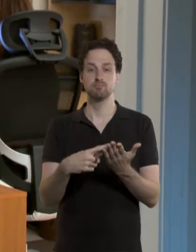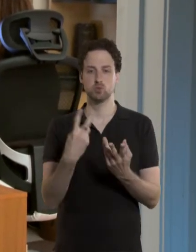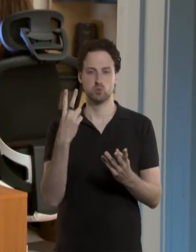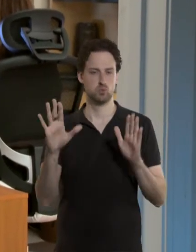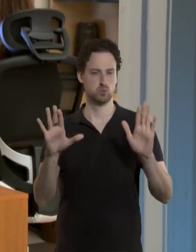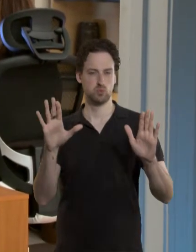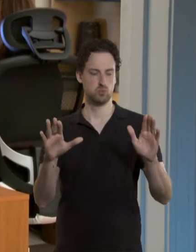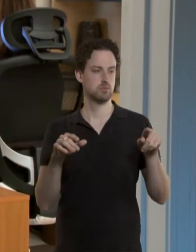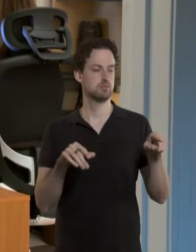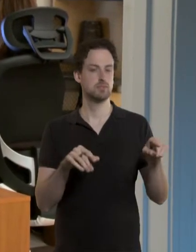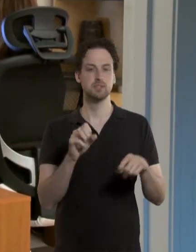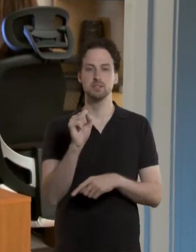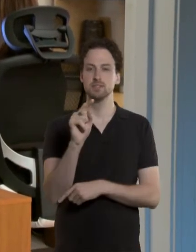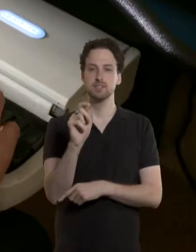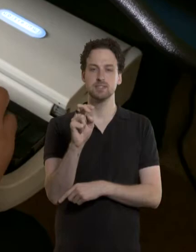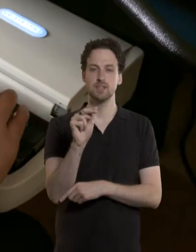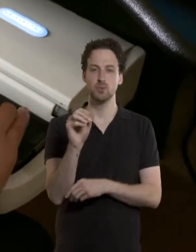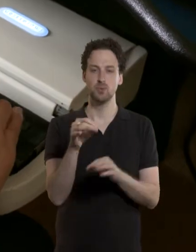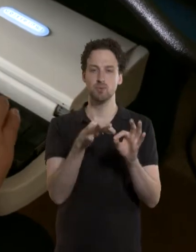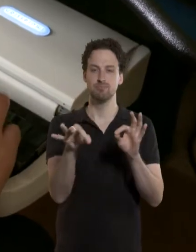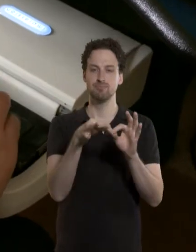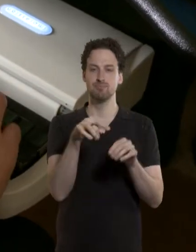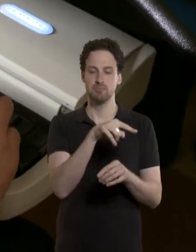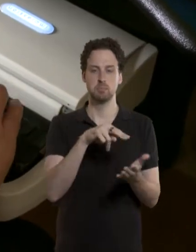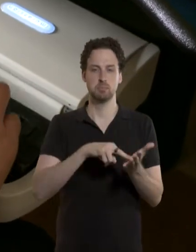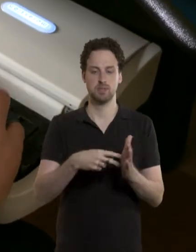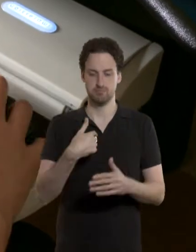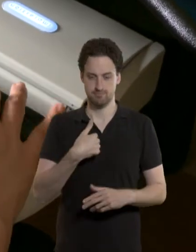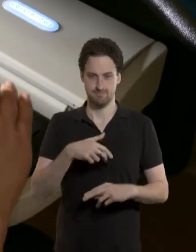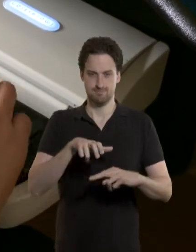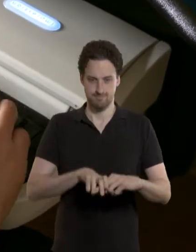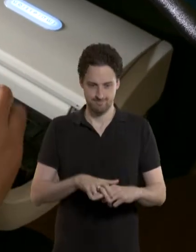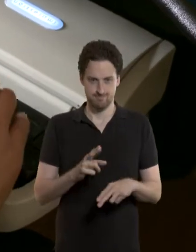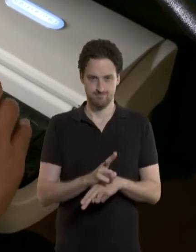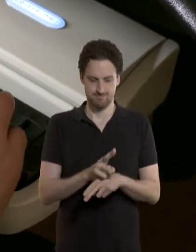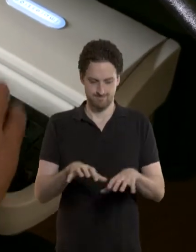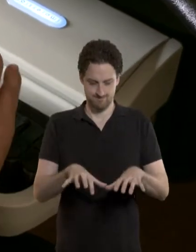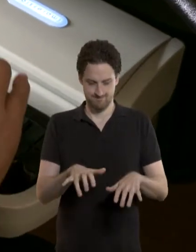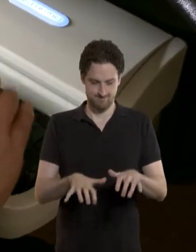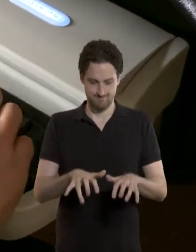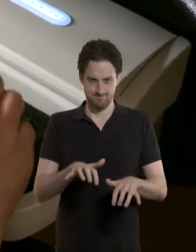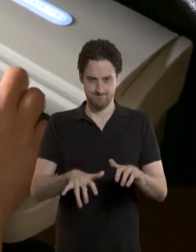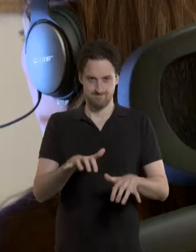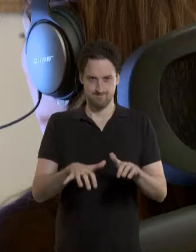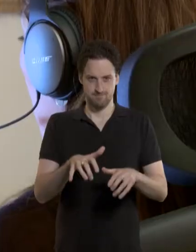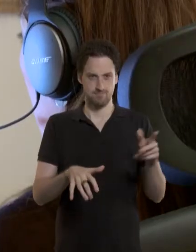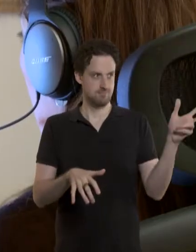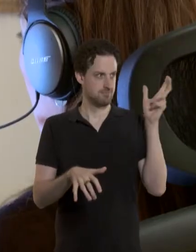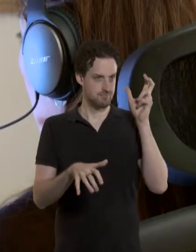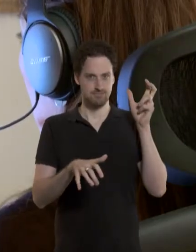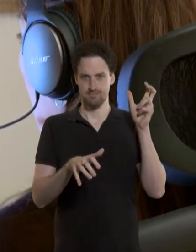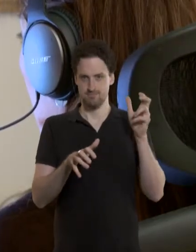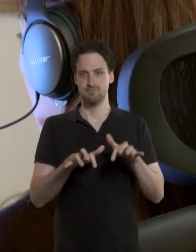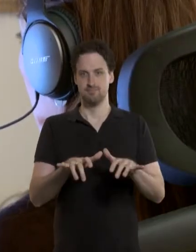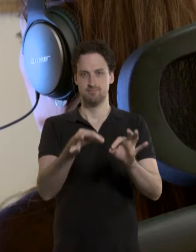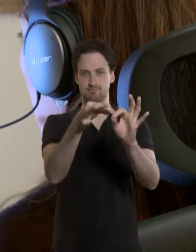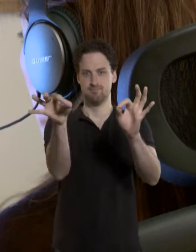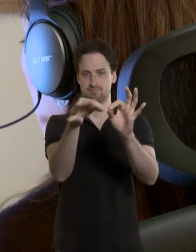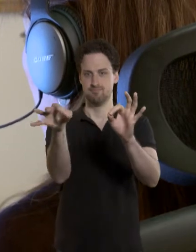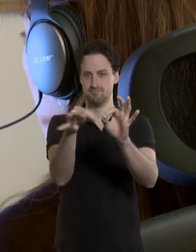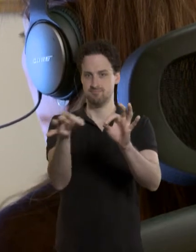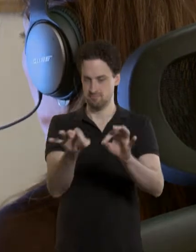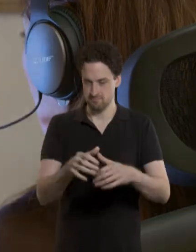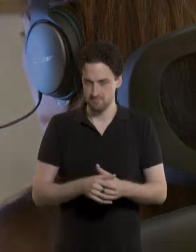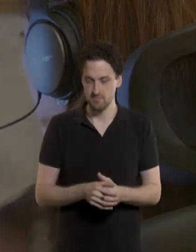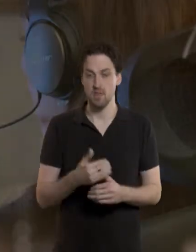two forms of live captioning. Steno captioning, where a captioner uses a keyboard to transcribe the audio onto the